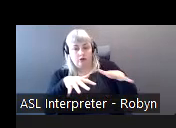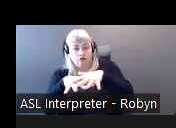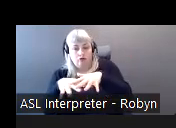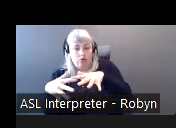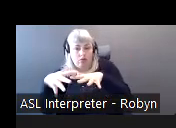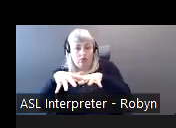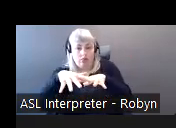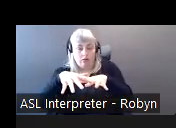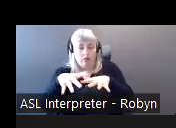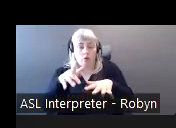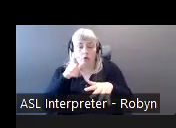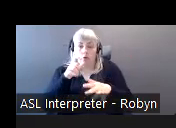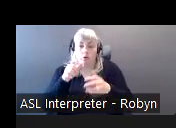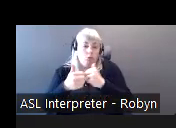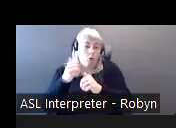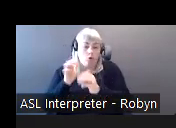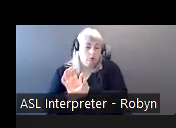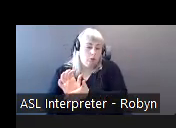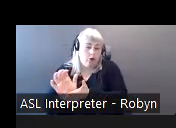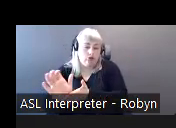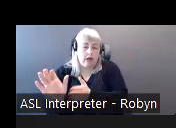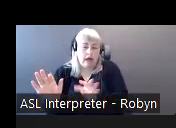to the wayside in our society.